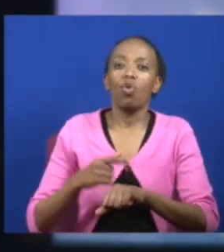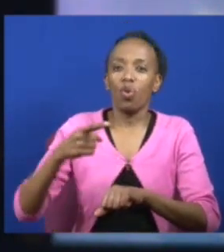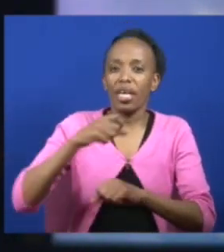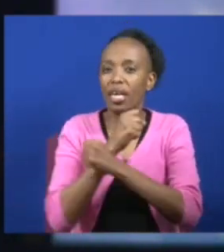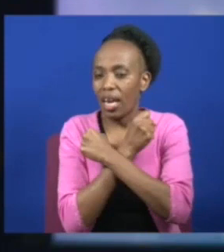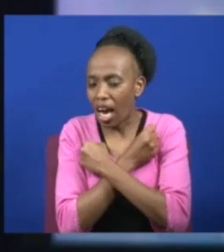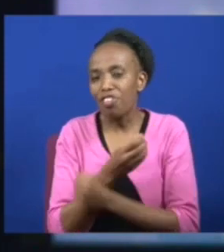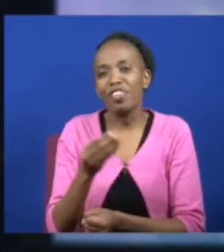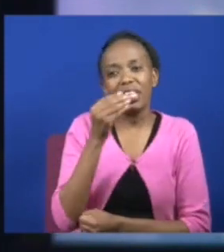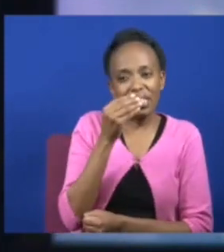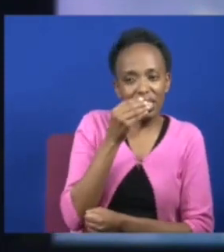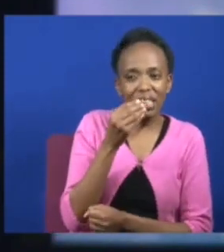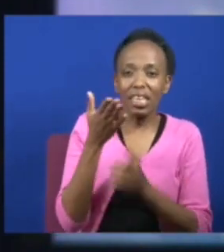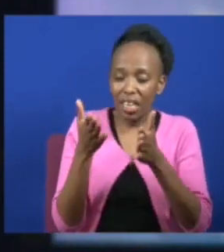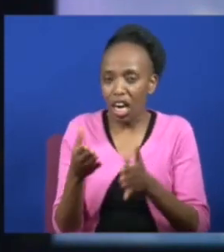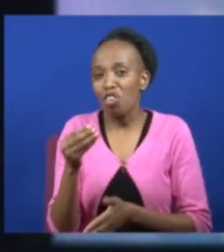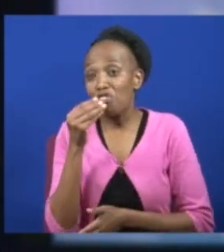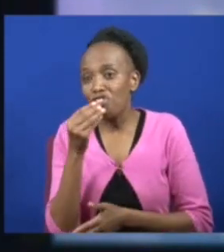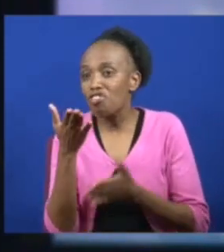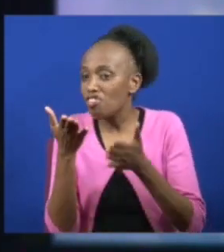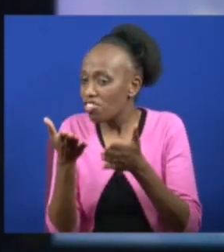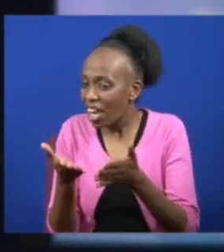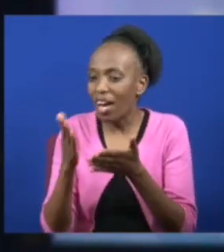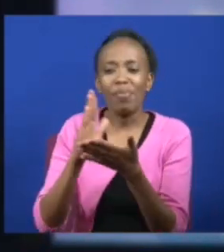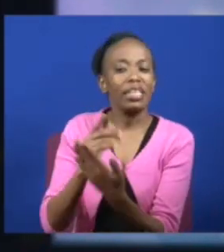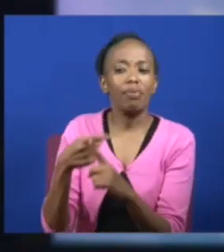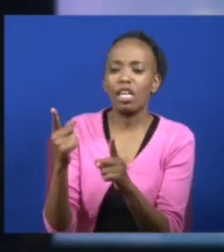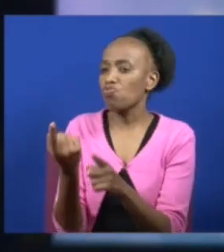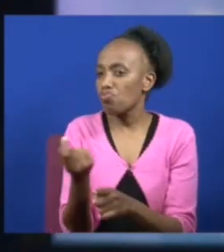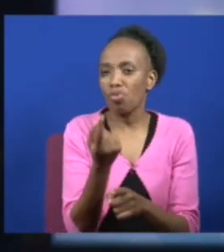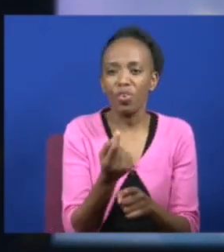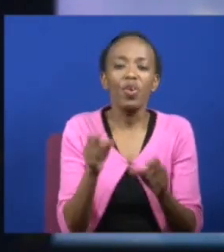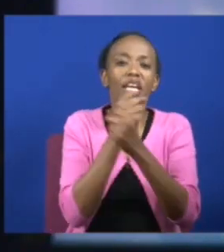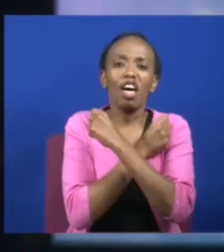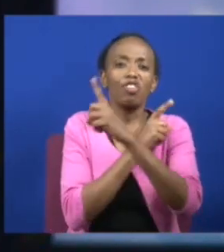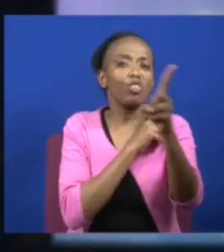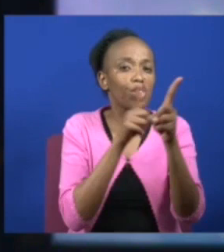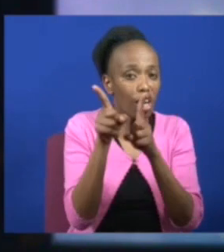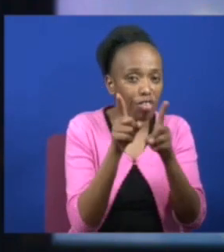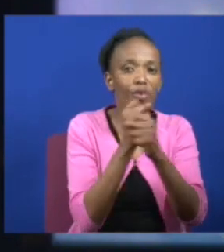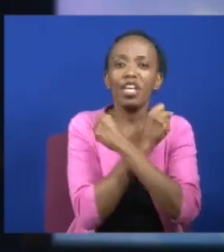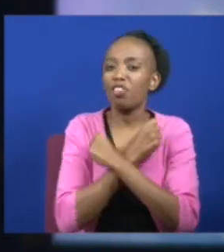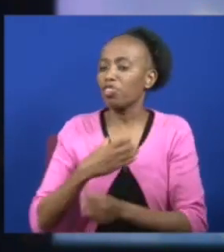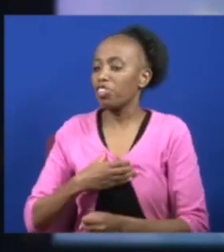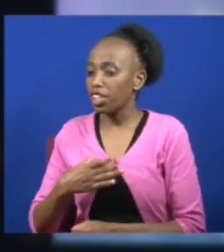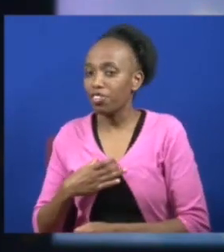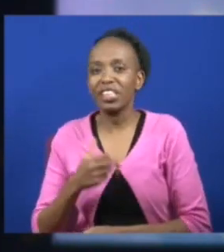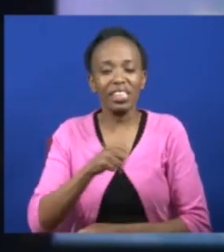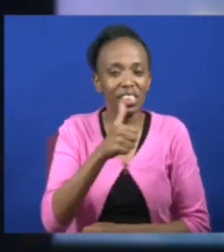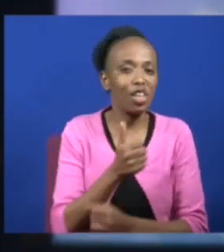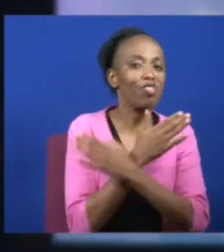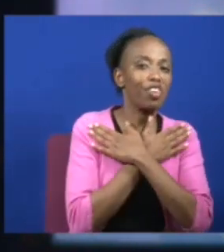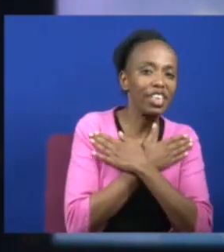we love to eat. Now, food is rationed. We love to travel. We love to visit one